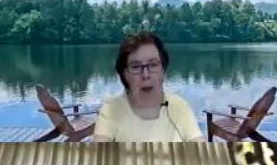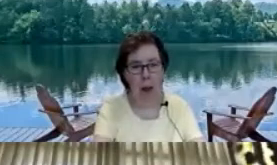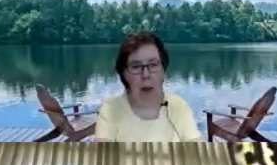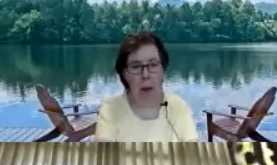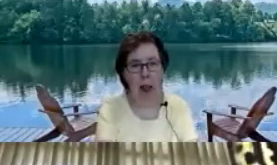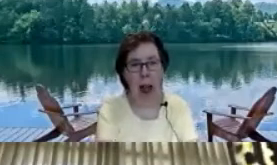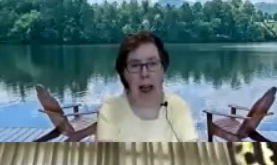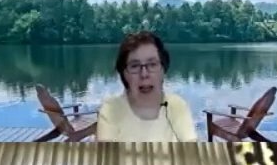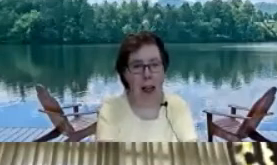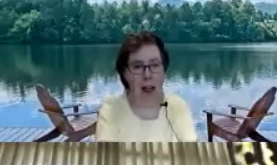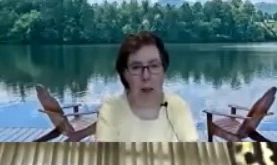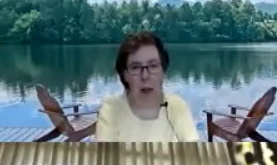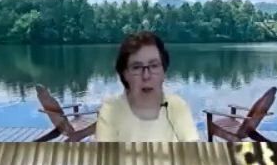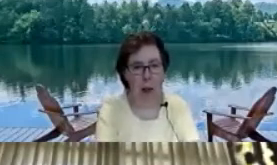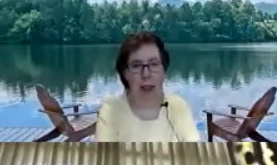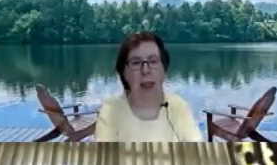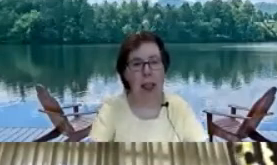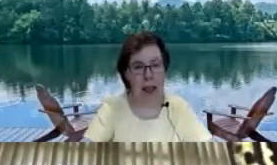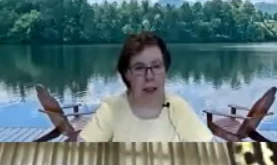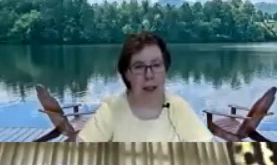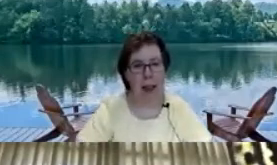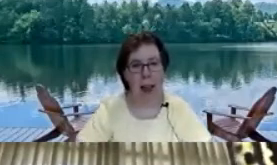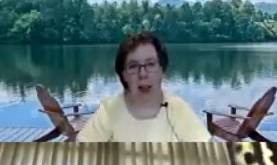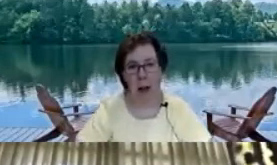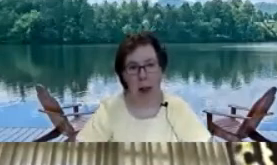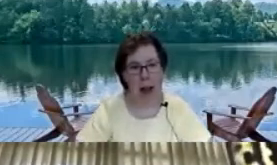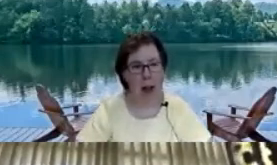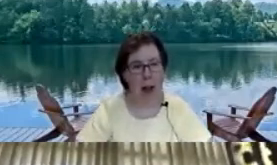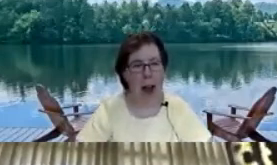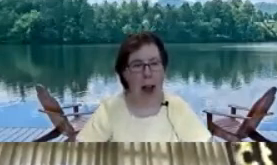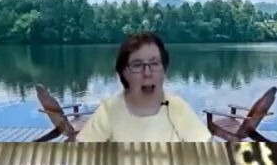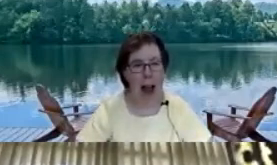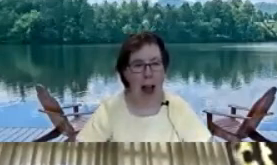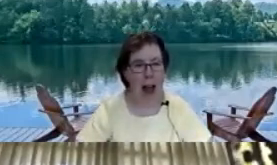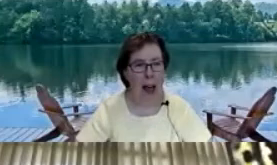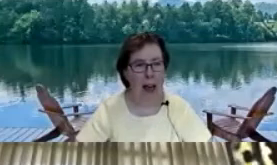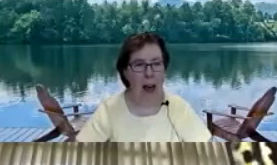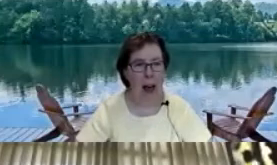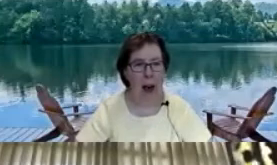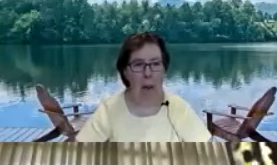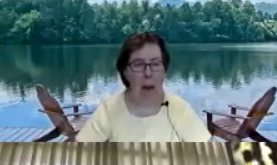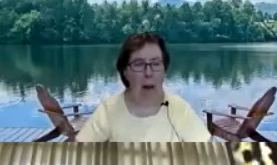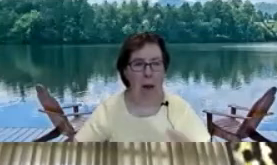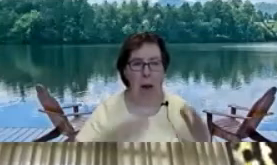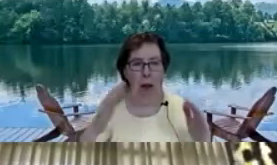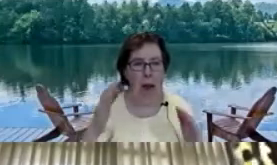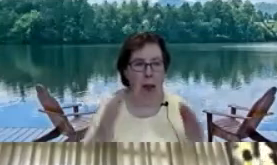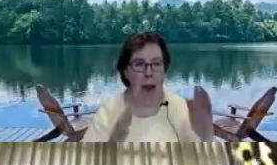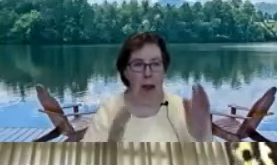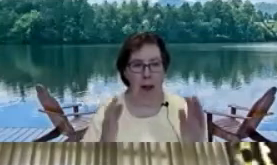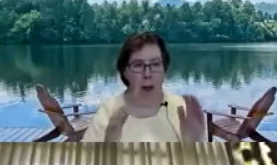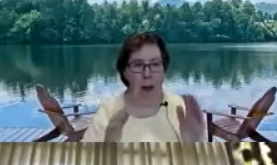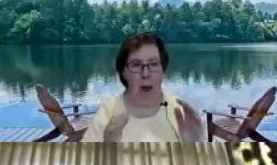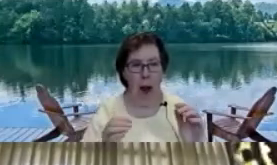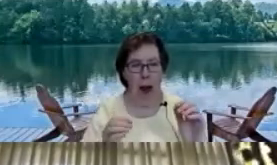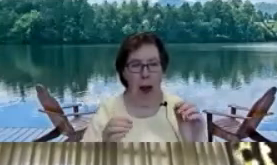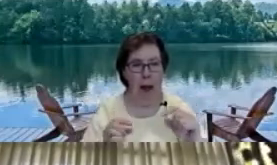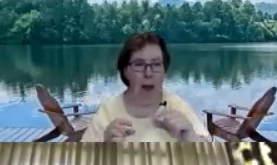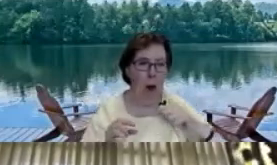Well, this is a track runner, and this is very dramatic. I mean, up in the air, and the strength, and the